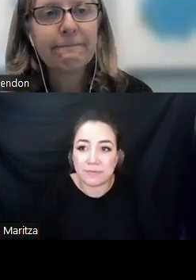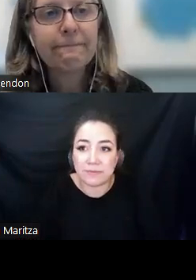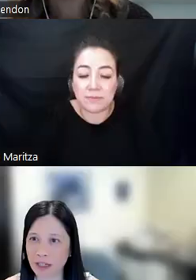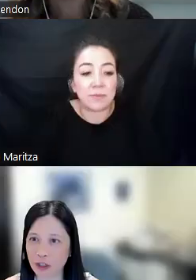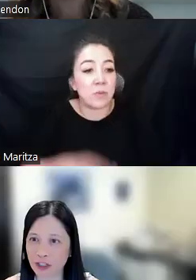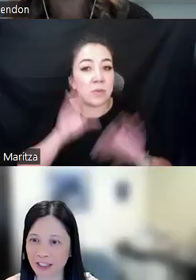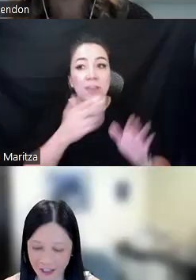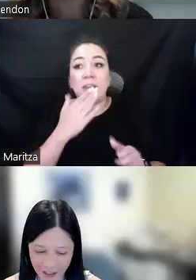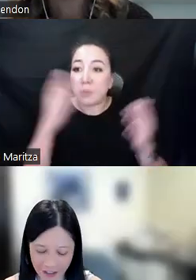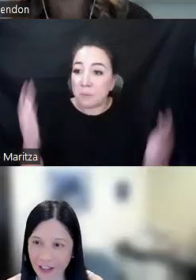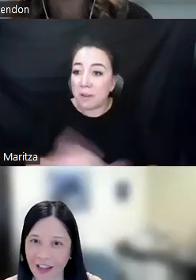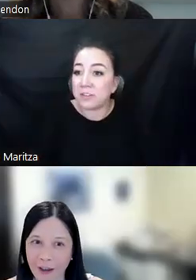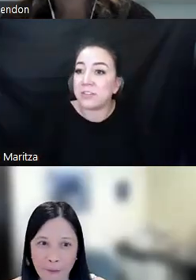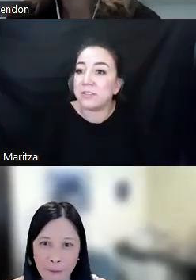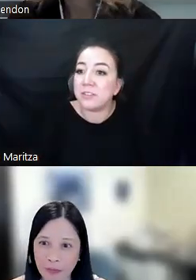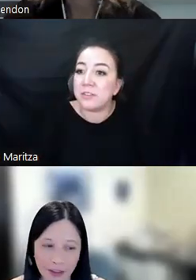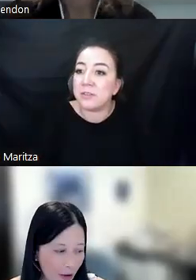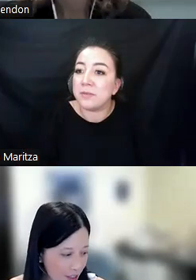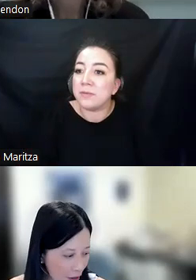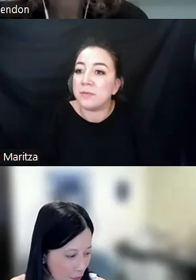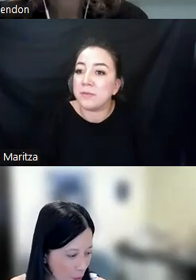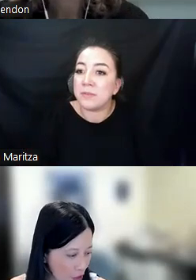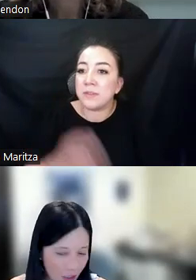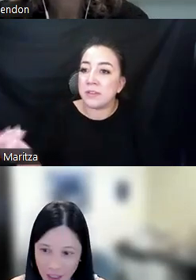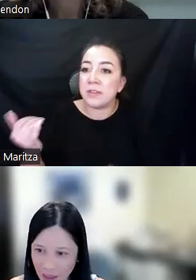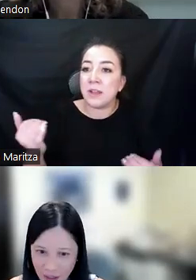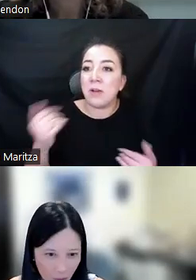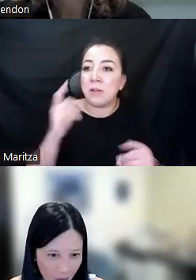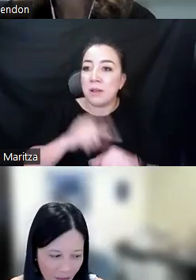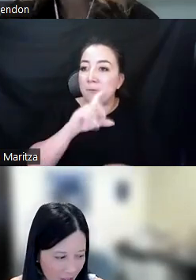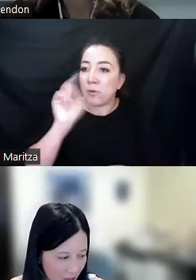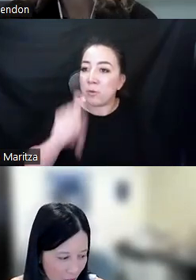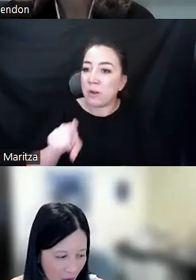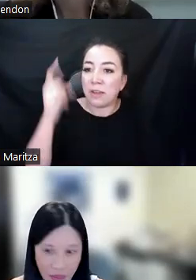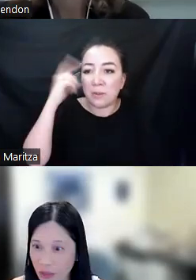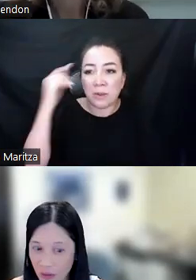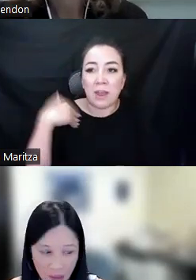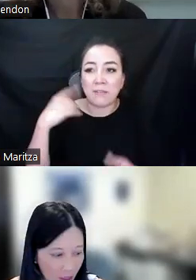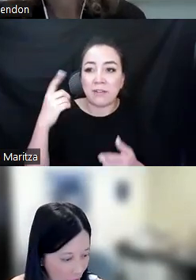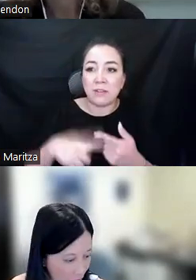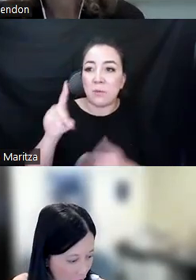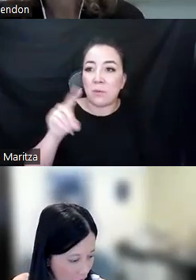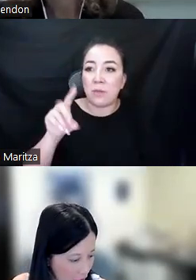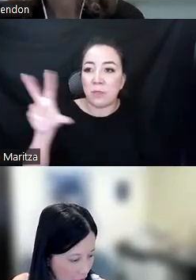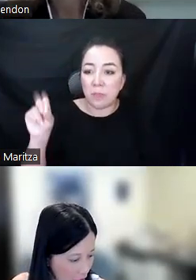Great, thank you so much. Now it's time for question. I think we have until 1:30.